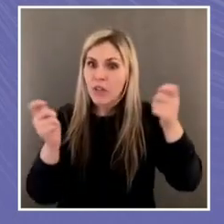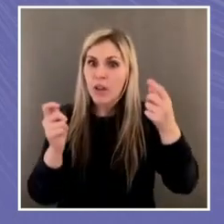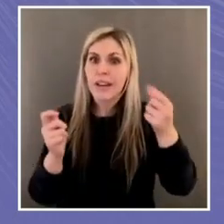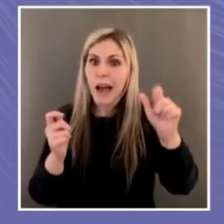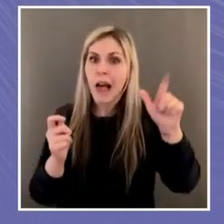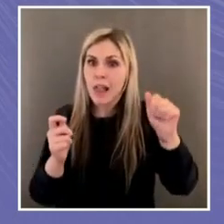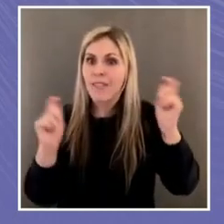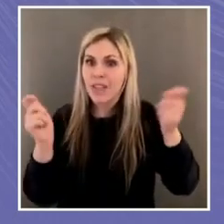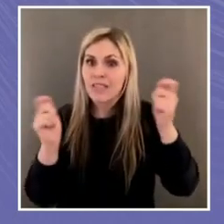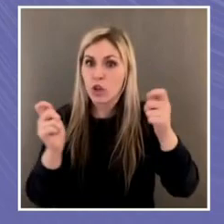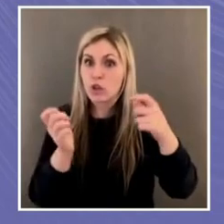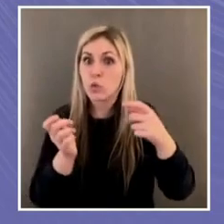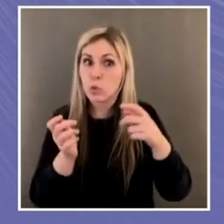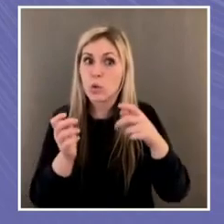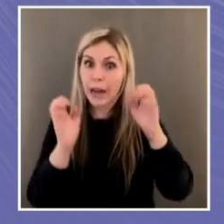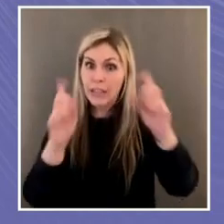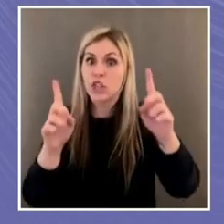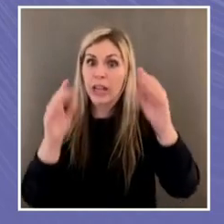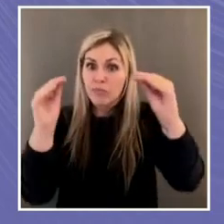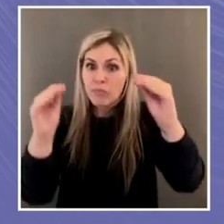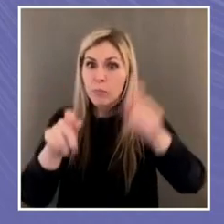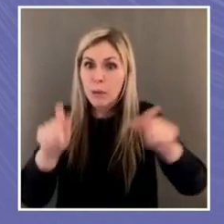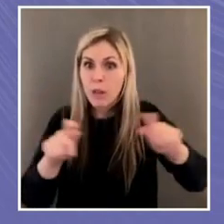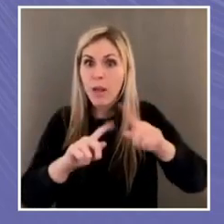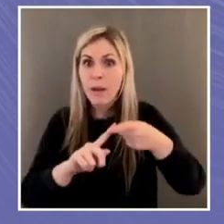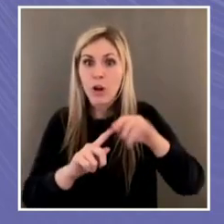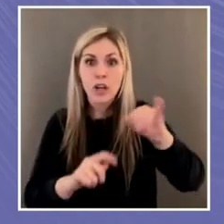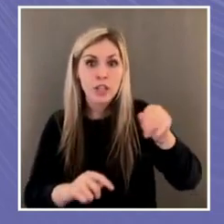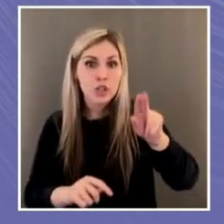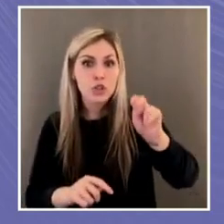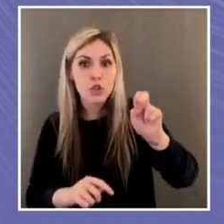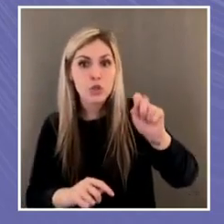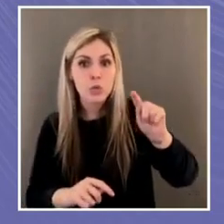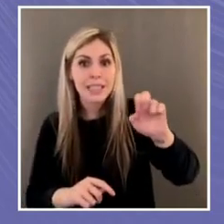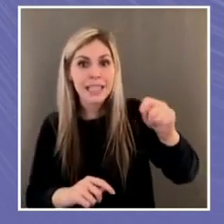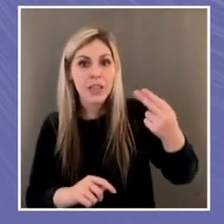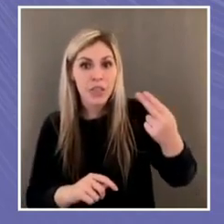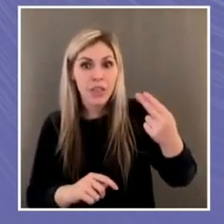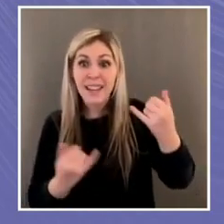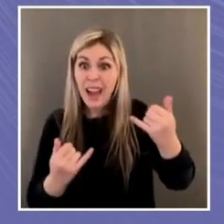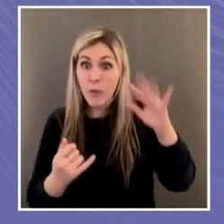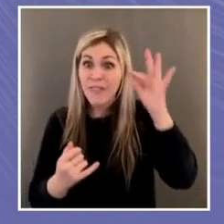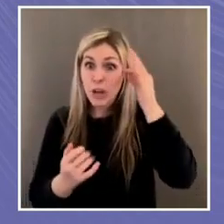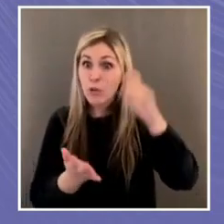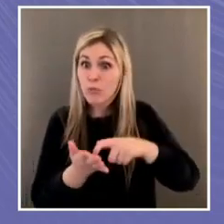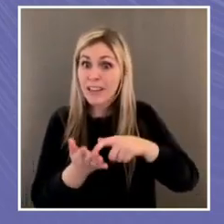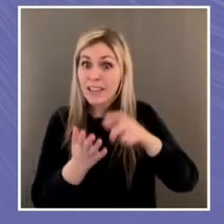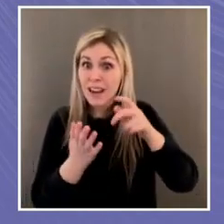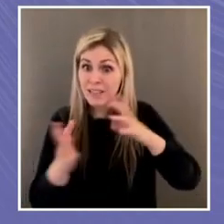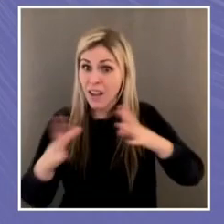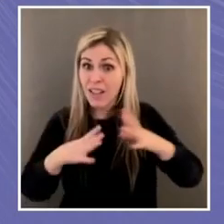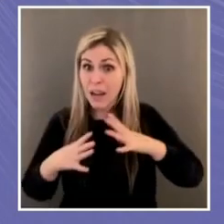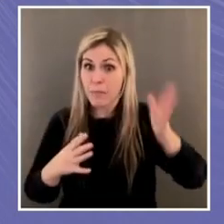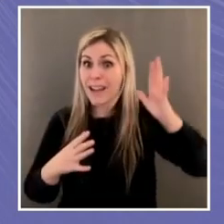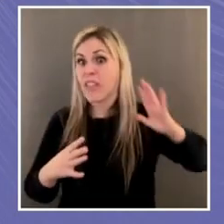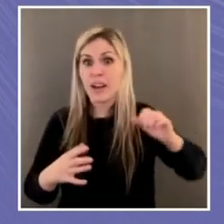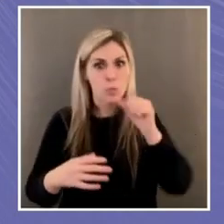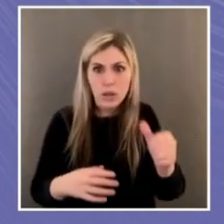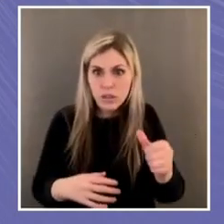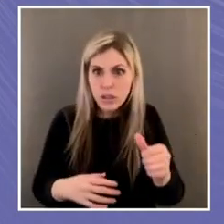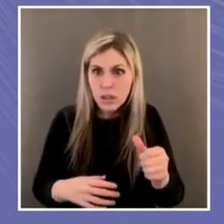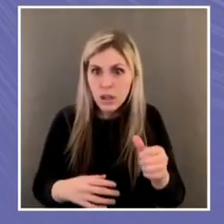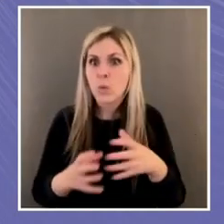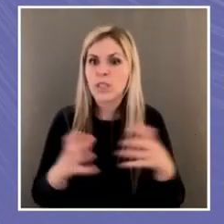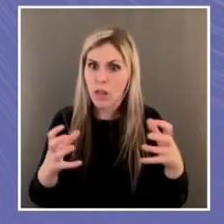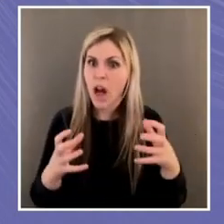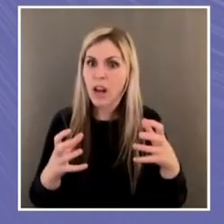people about Juneteenth. And now, you know, Juneteenth is a federally recognized national holiday. It wasn't back then. There was a lot of